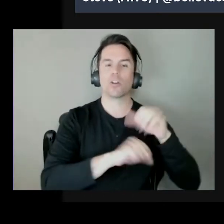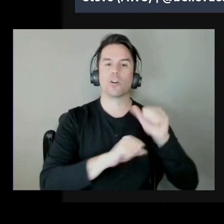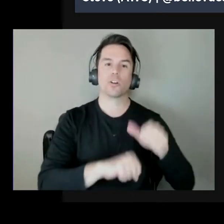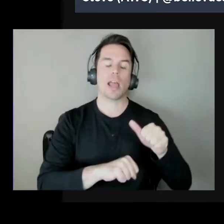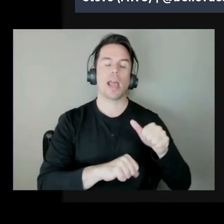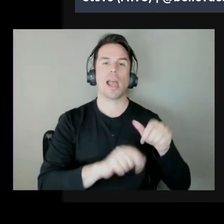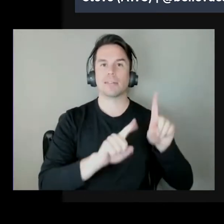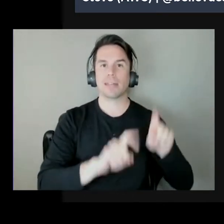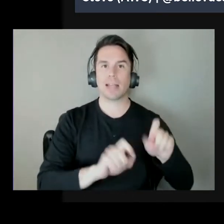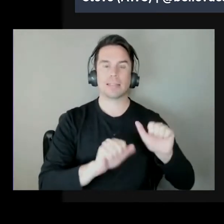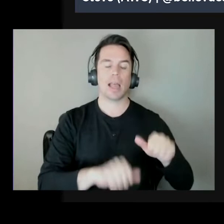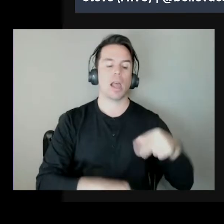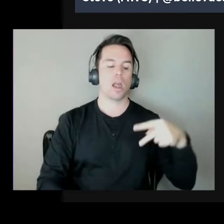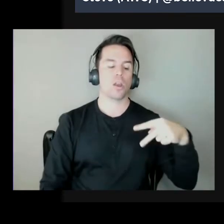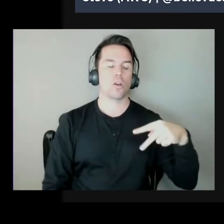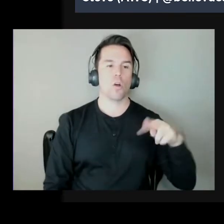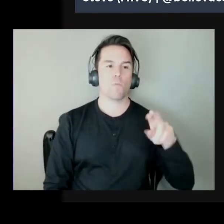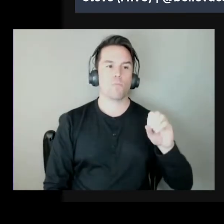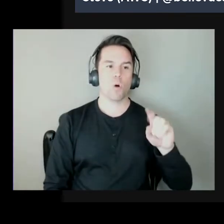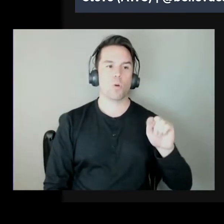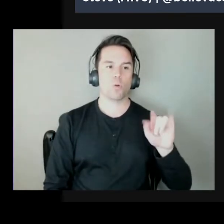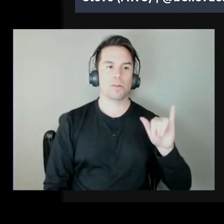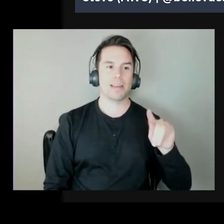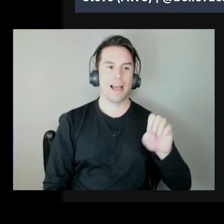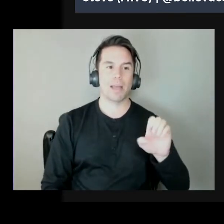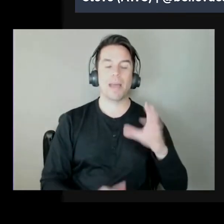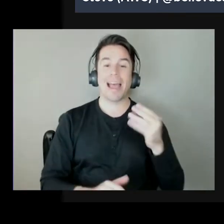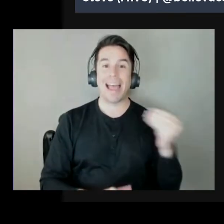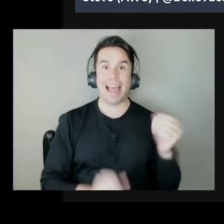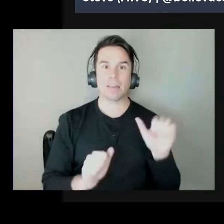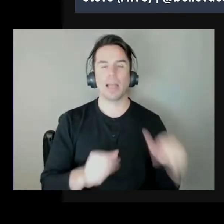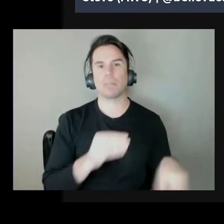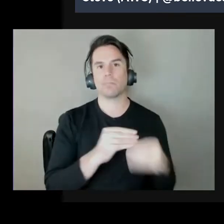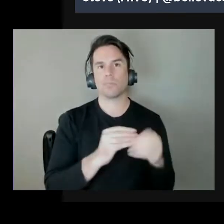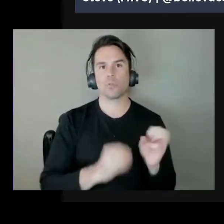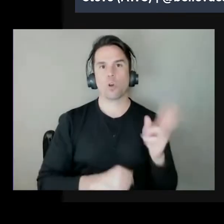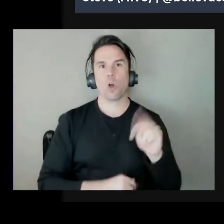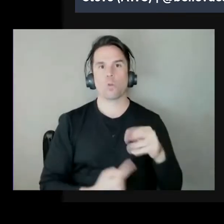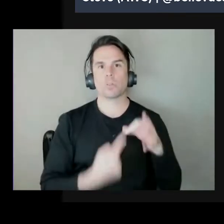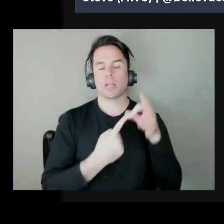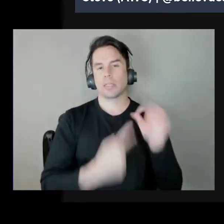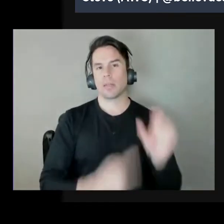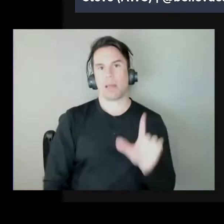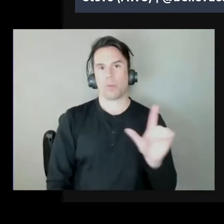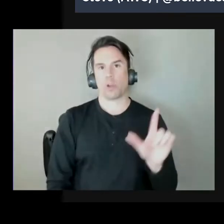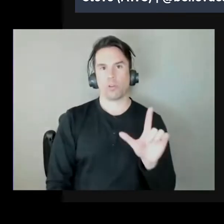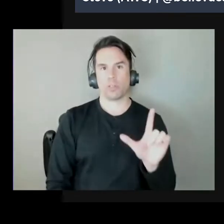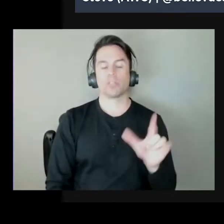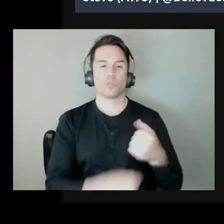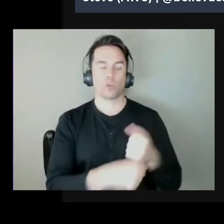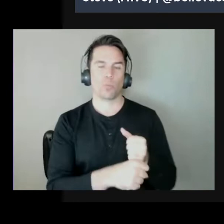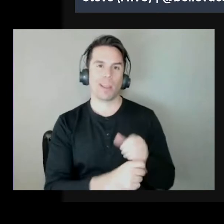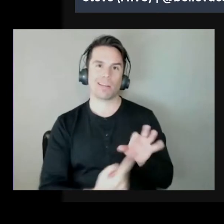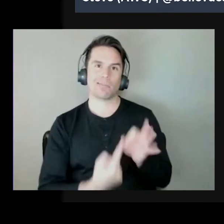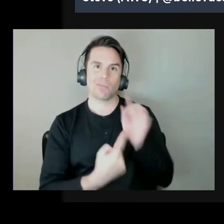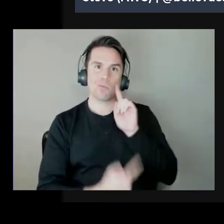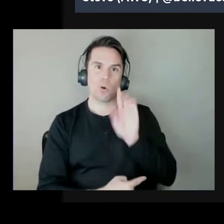even extend that with your own custom libraries, right? So you make it your own, you create those containers, and